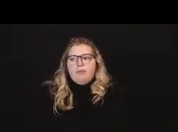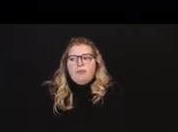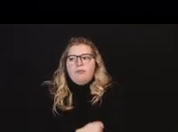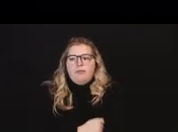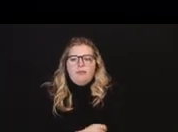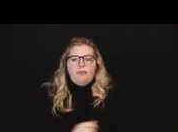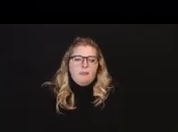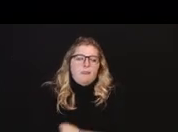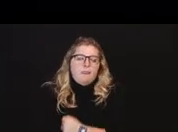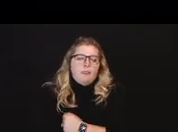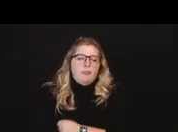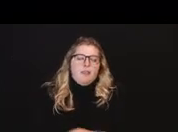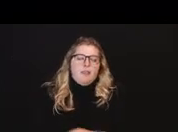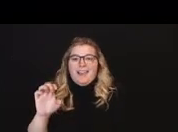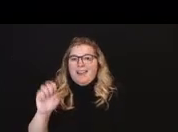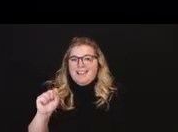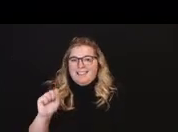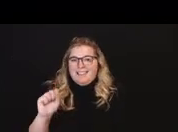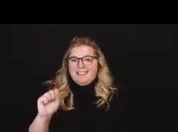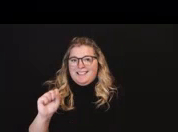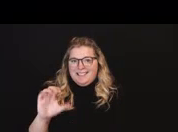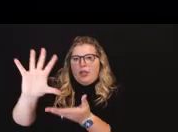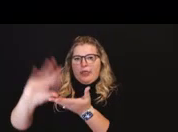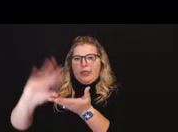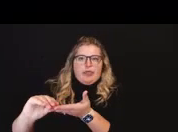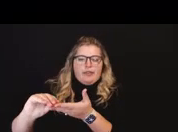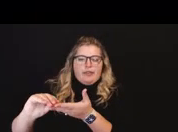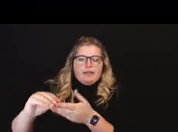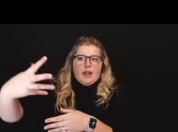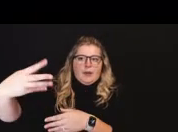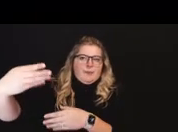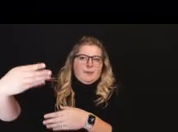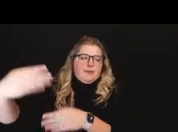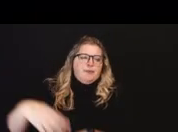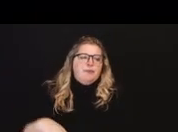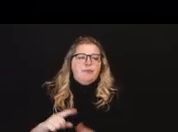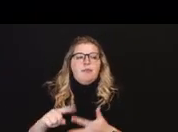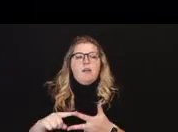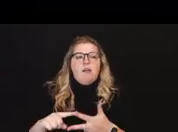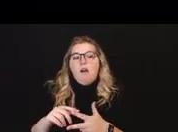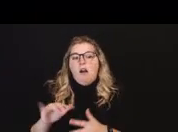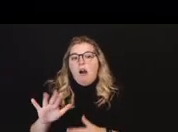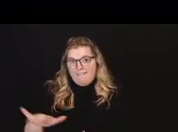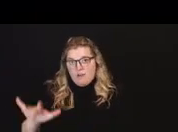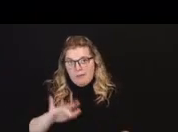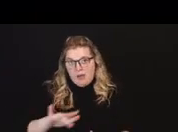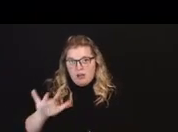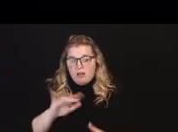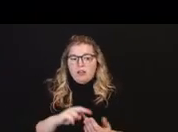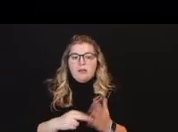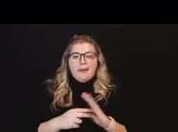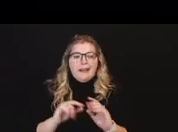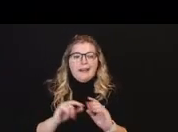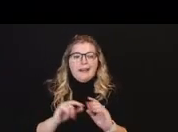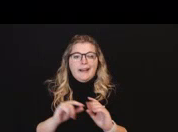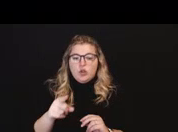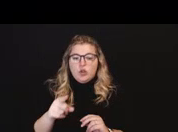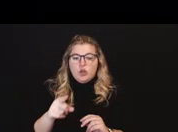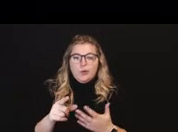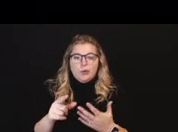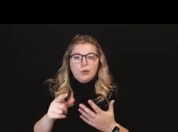escape key dismiss that. Hoverable is the next requirement, saying when you hover over any part of that, the